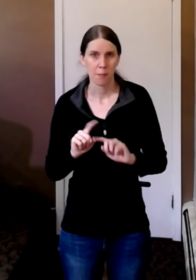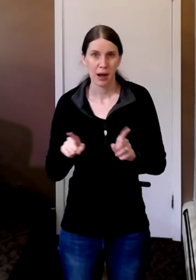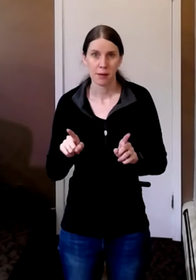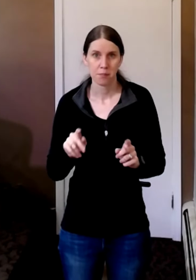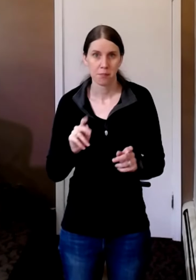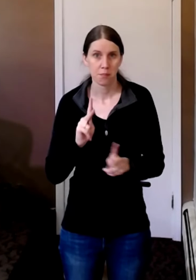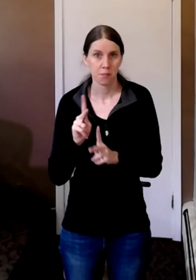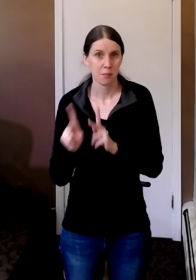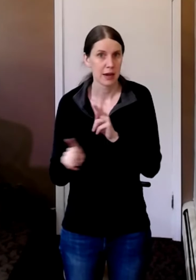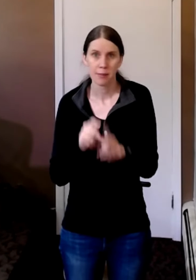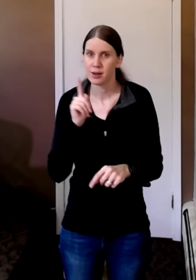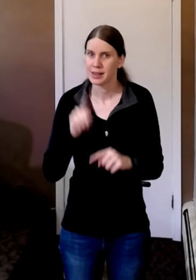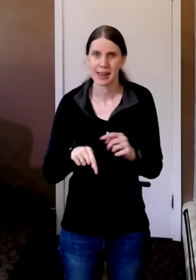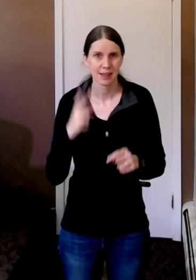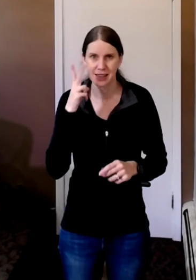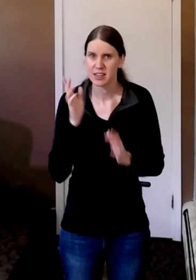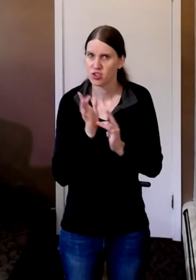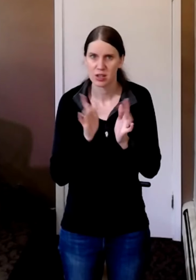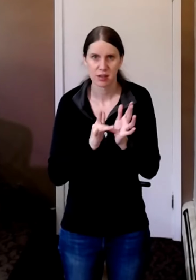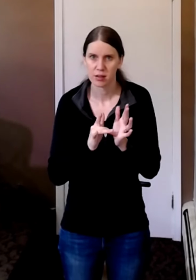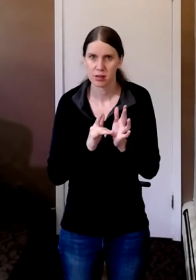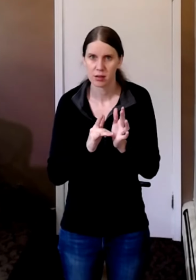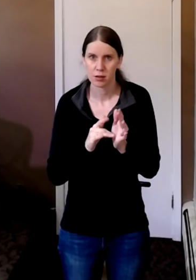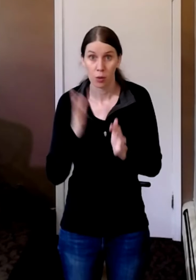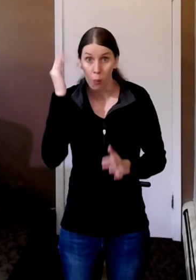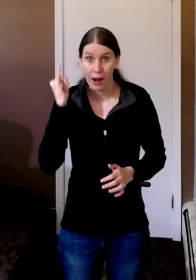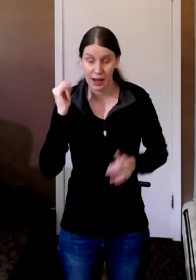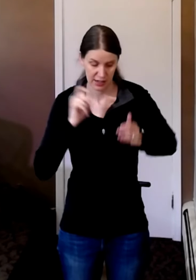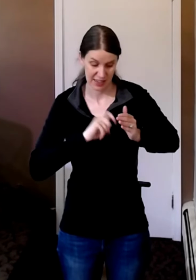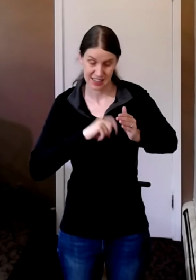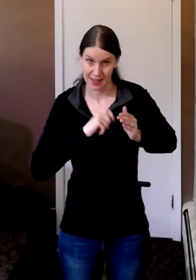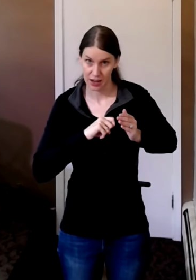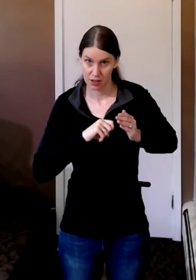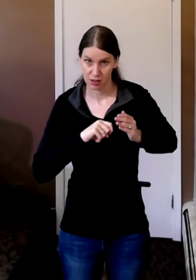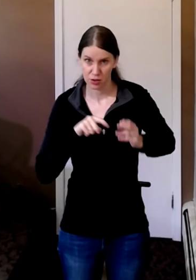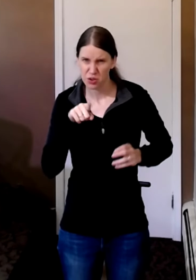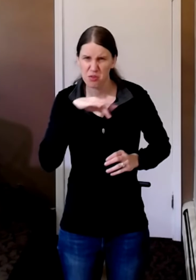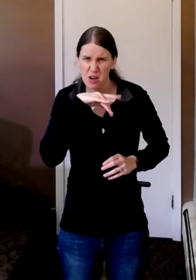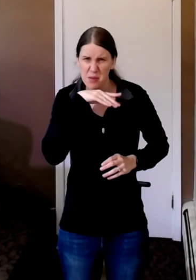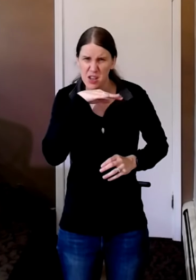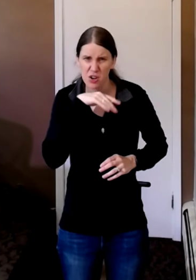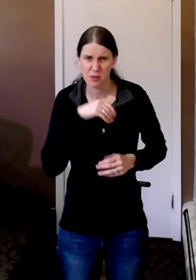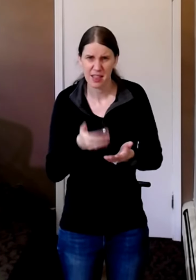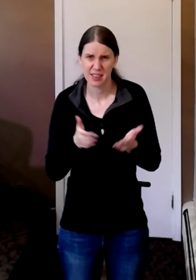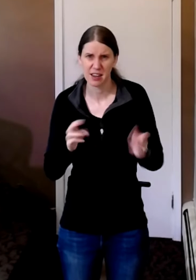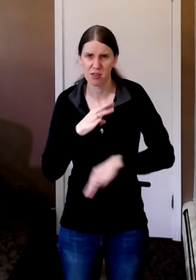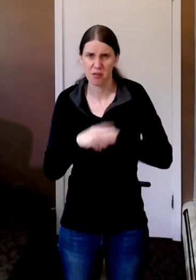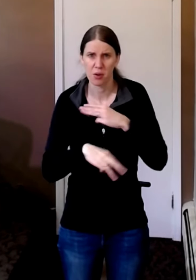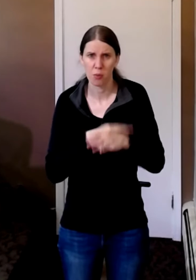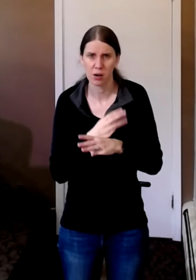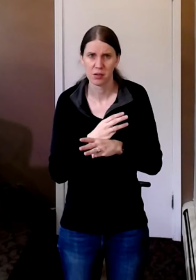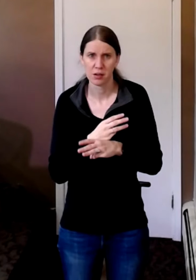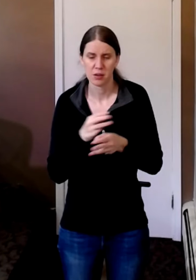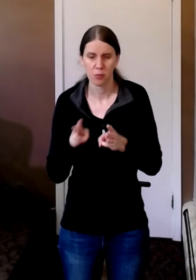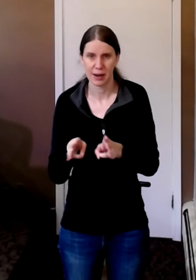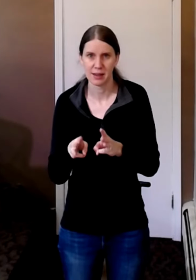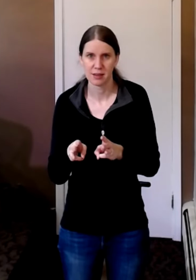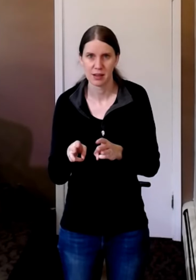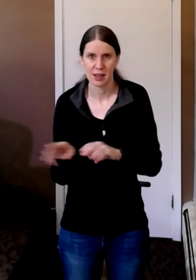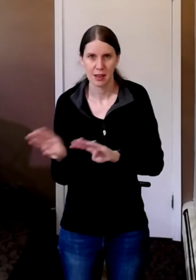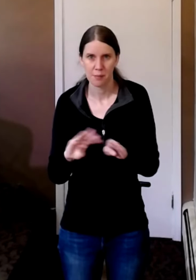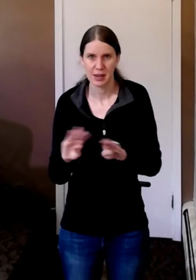But people can't see Jesus because inside you're so polluted with the things of the world, the ways of the world,